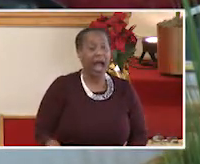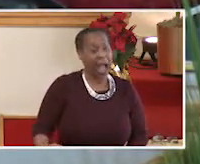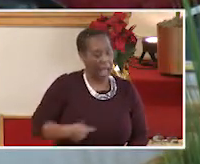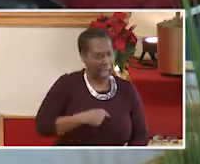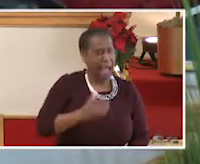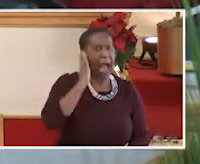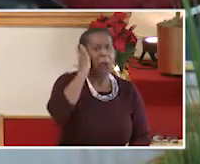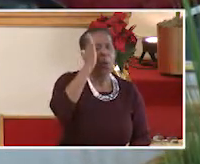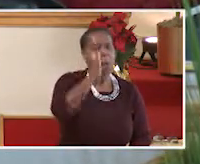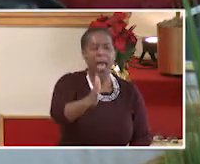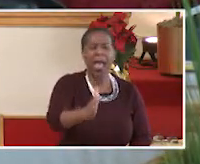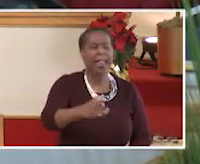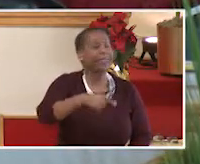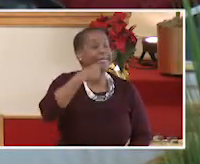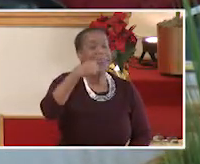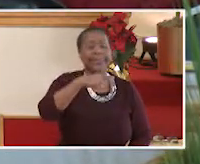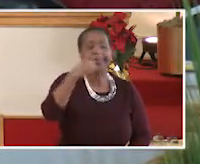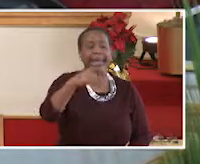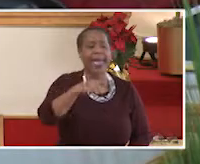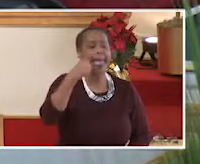Yes, sir. I'll say